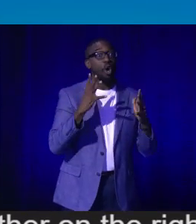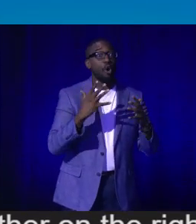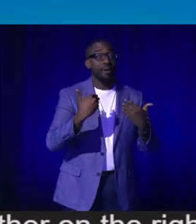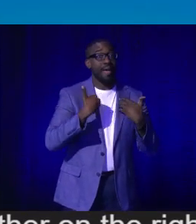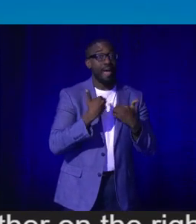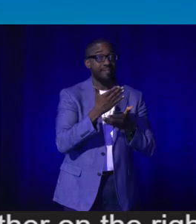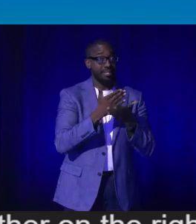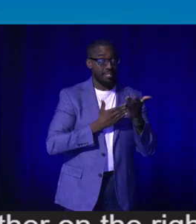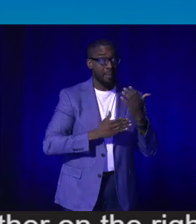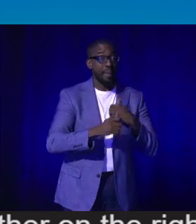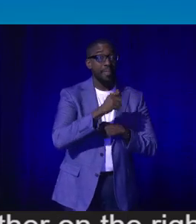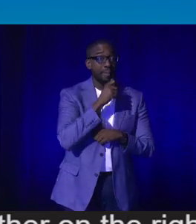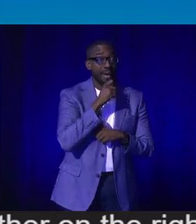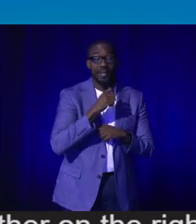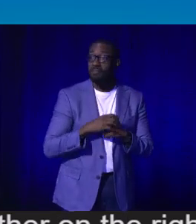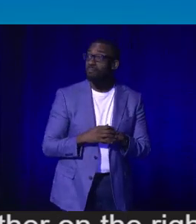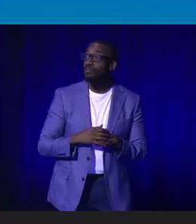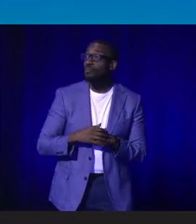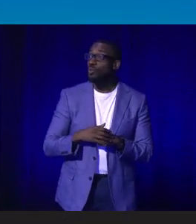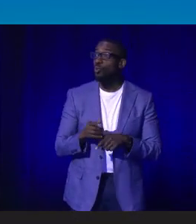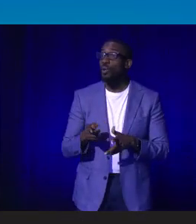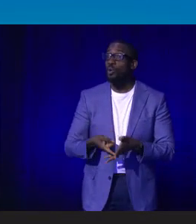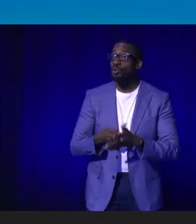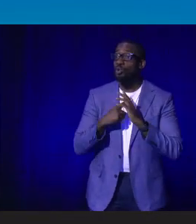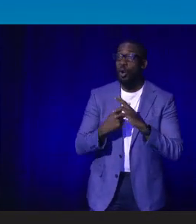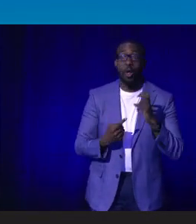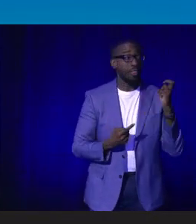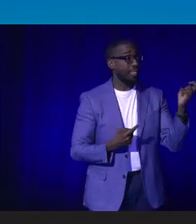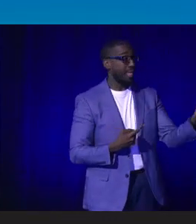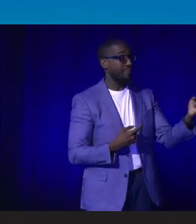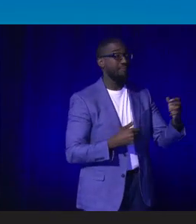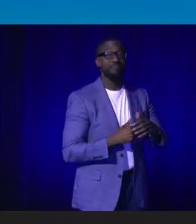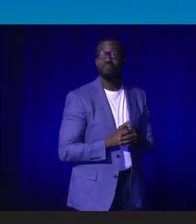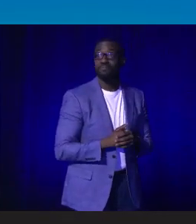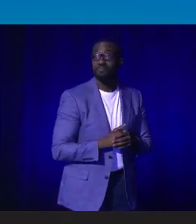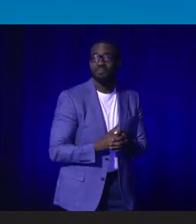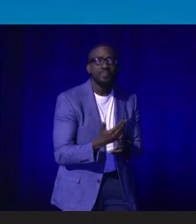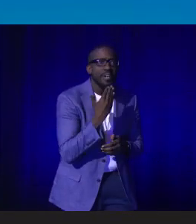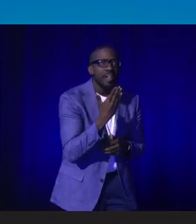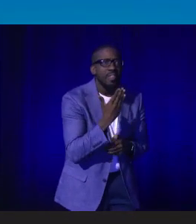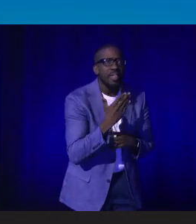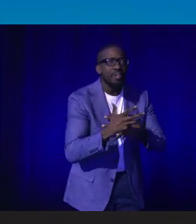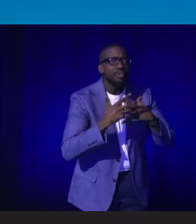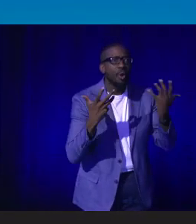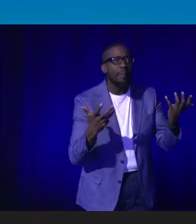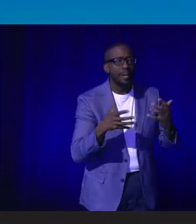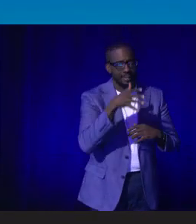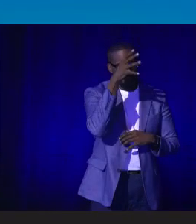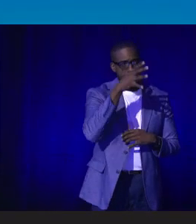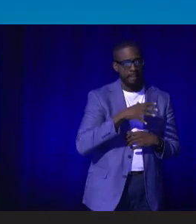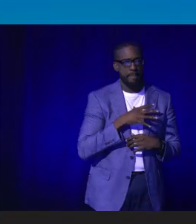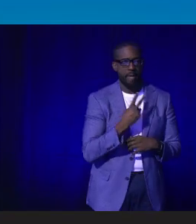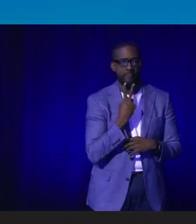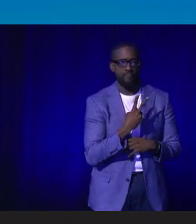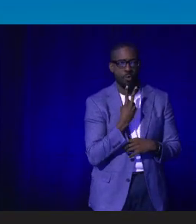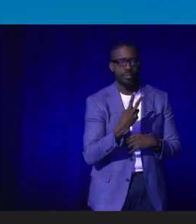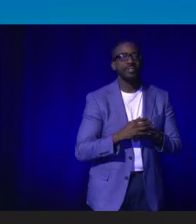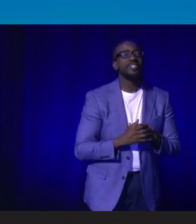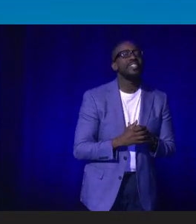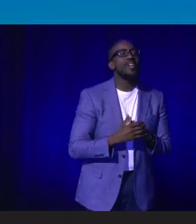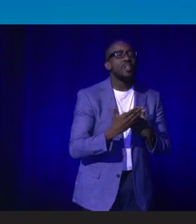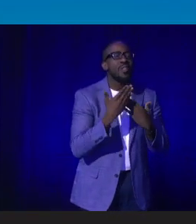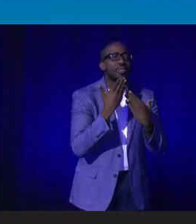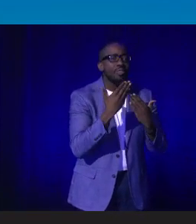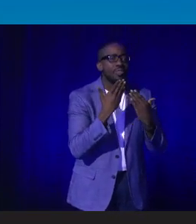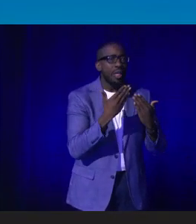mic. So we will start on the left side, please. Thank you very much for the great talk. This is Ruel from